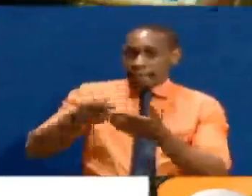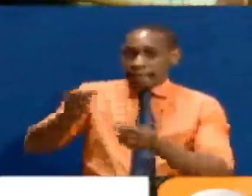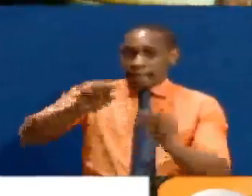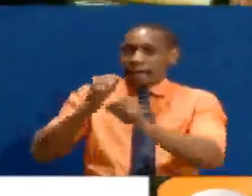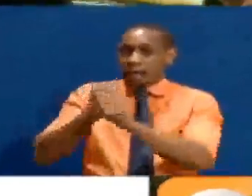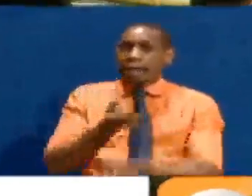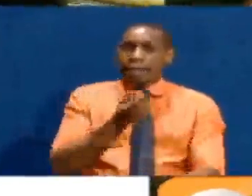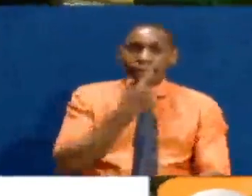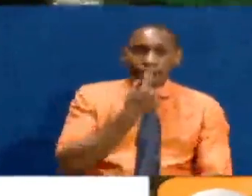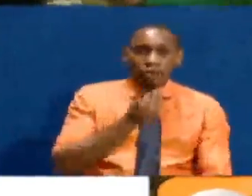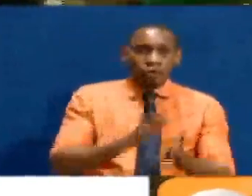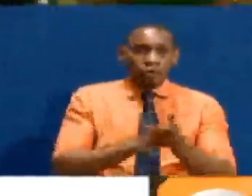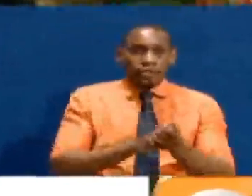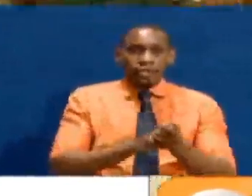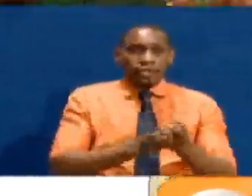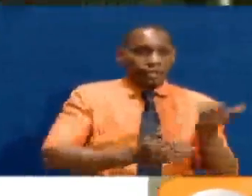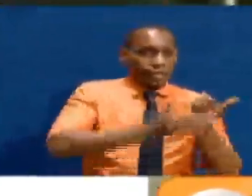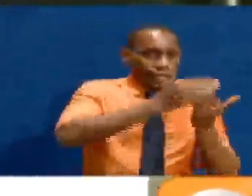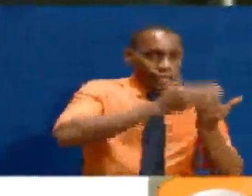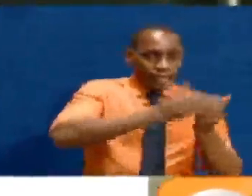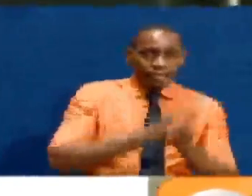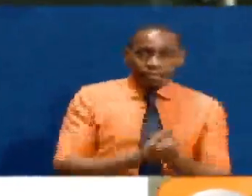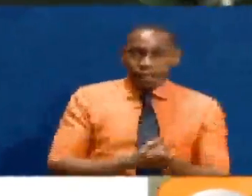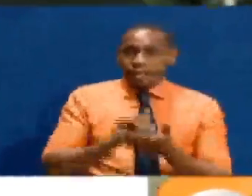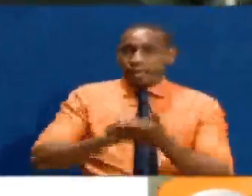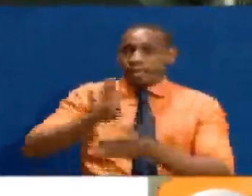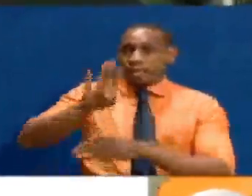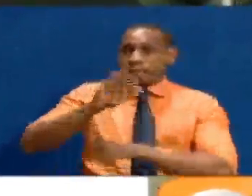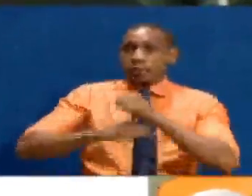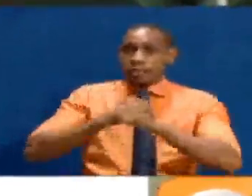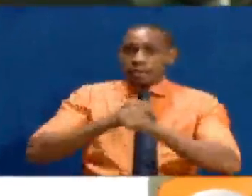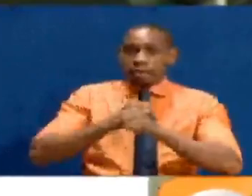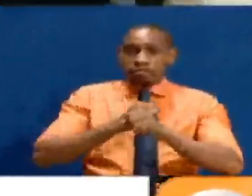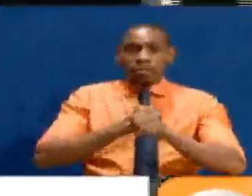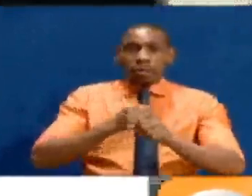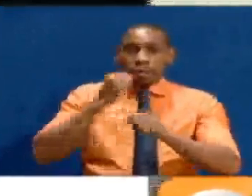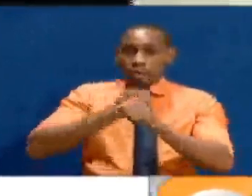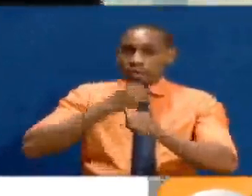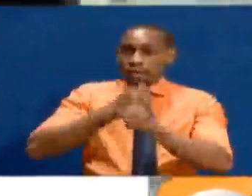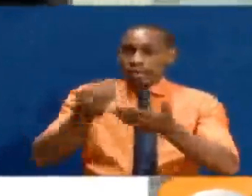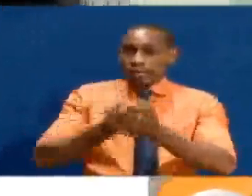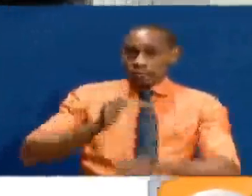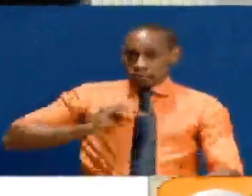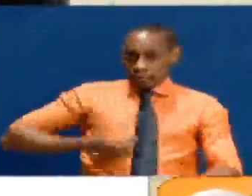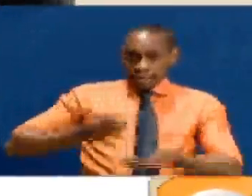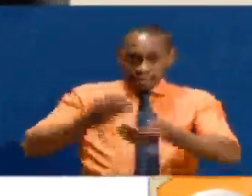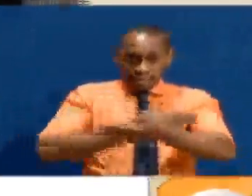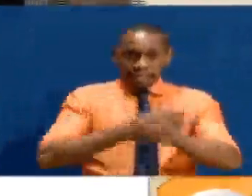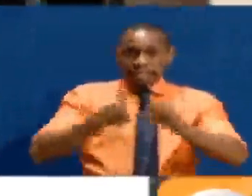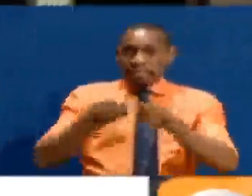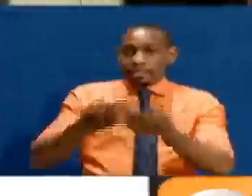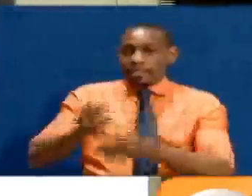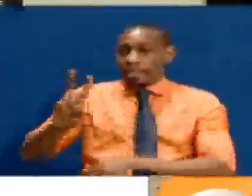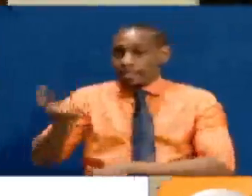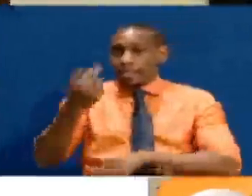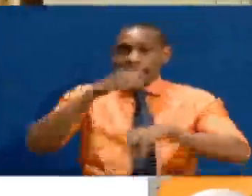work, medication, and hormonal treatment. It's been a 4-year journey battling breast cancer, and now in her